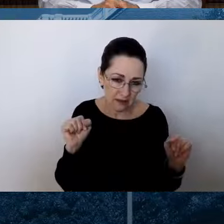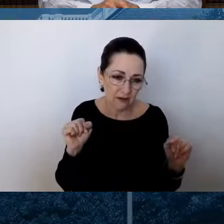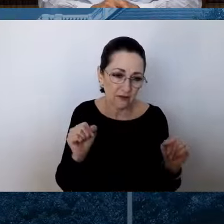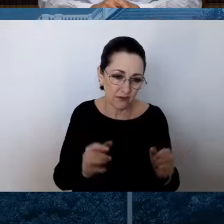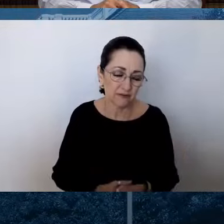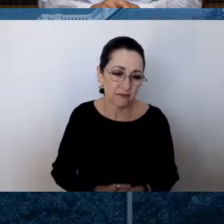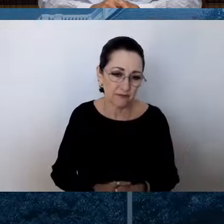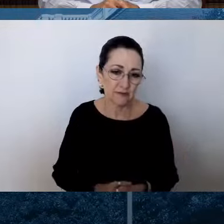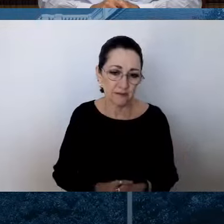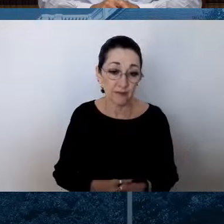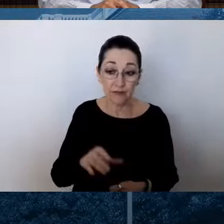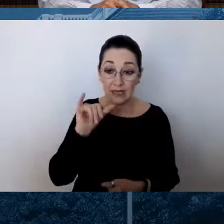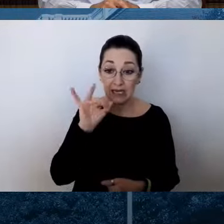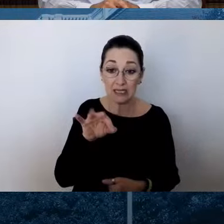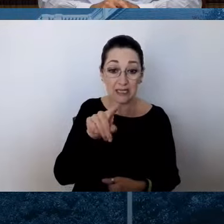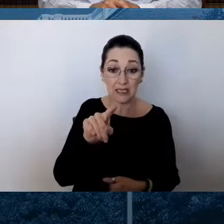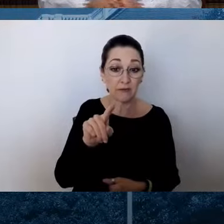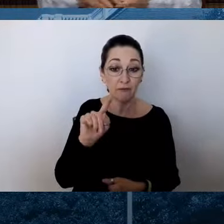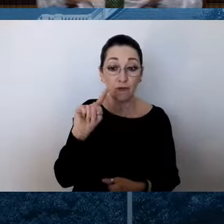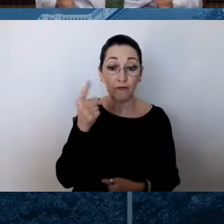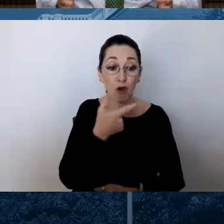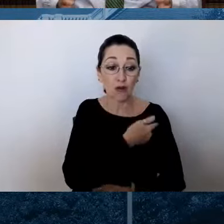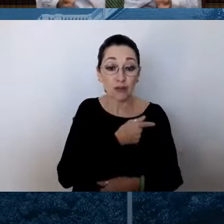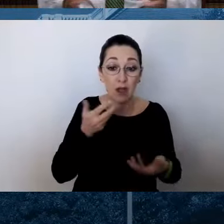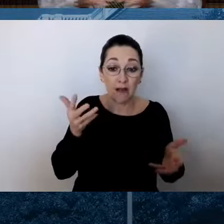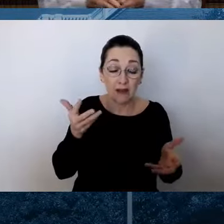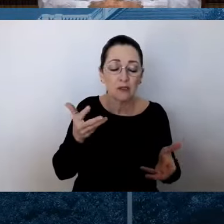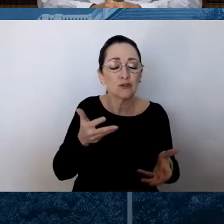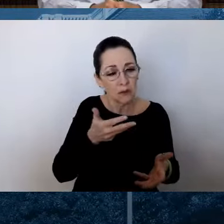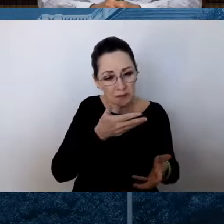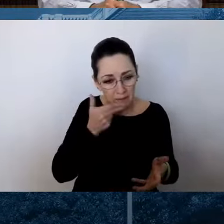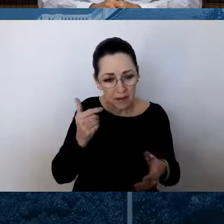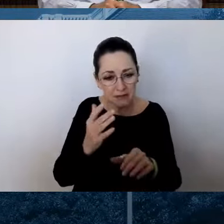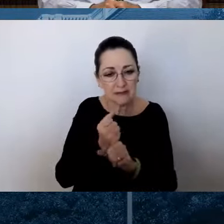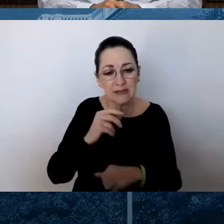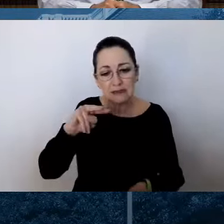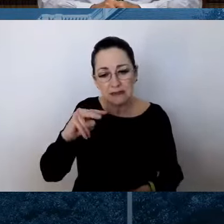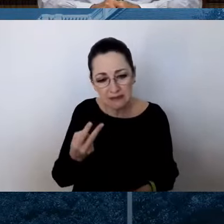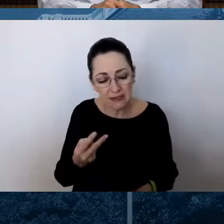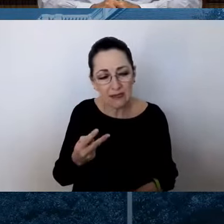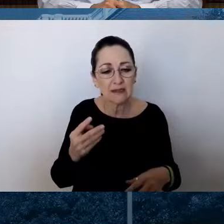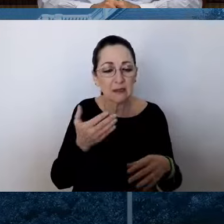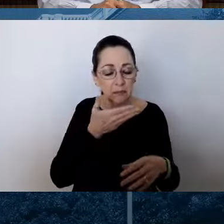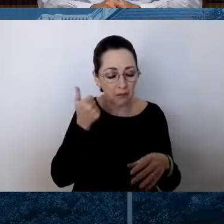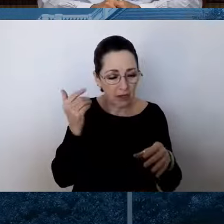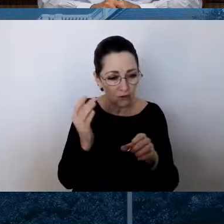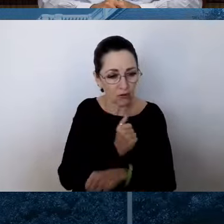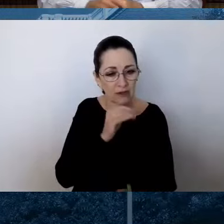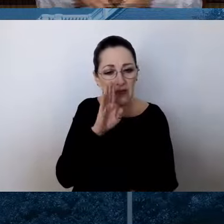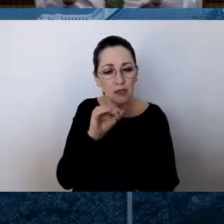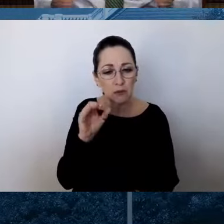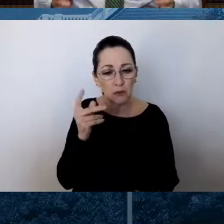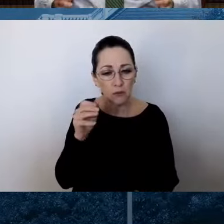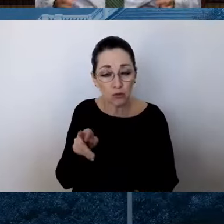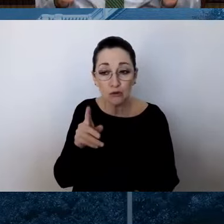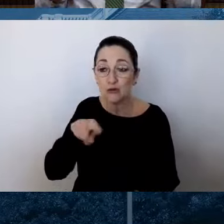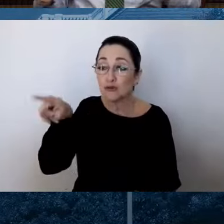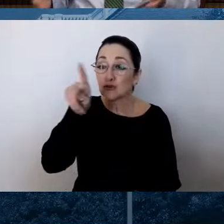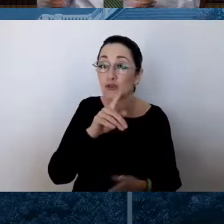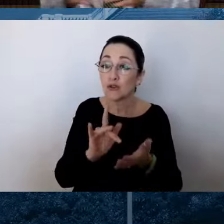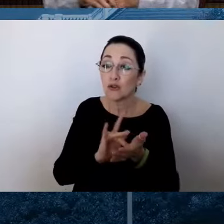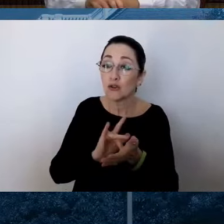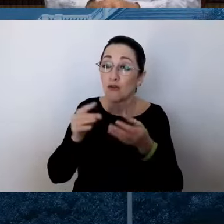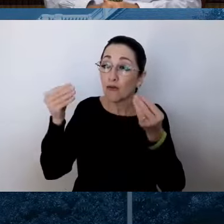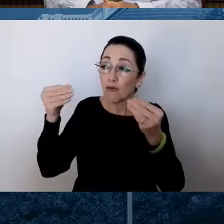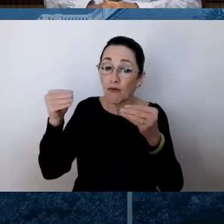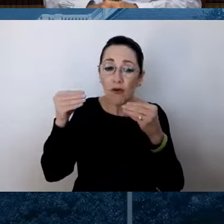you've only had your first. Pharmacies is the best place now. Everybody has adequate supply. Sometimes you've got to get an appointment